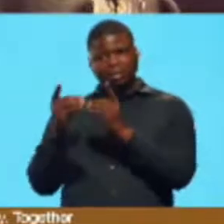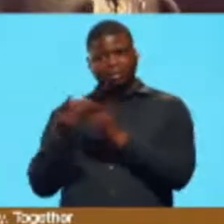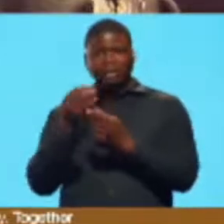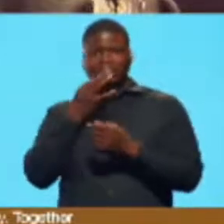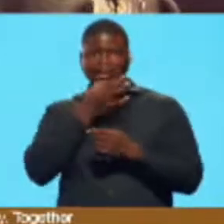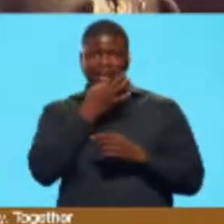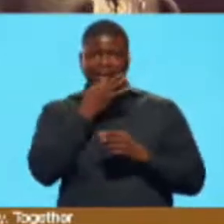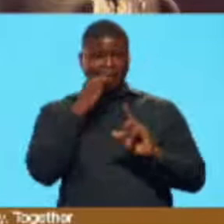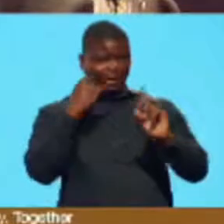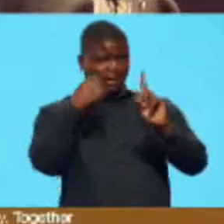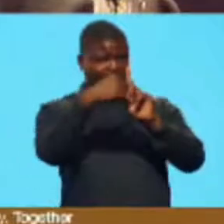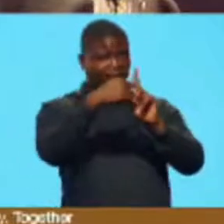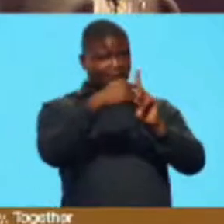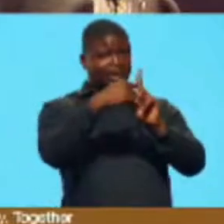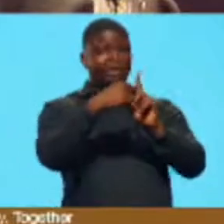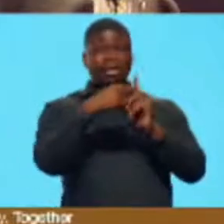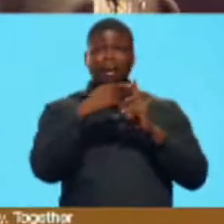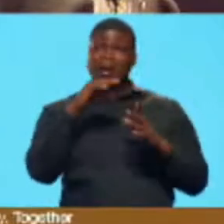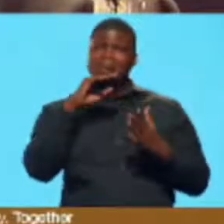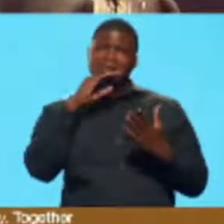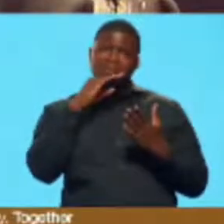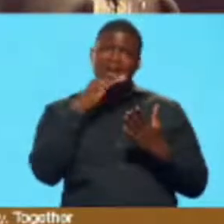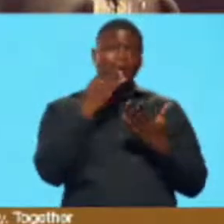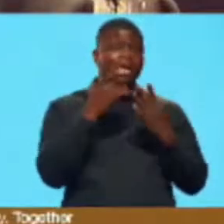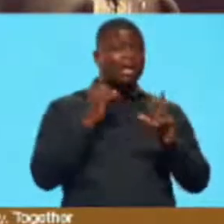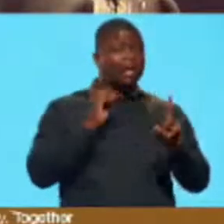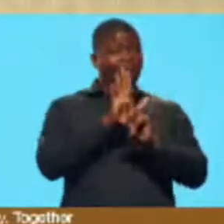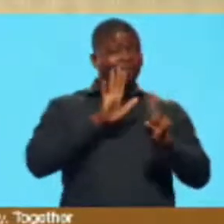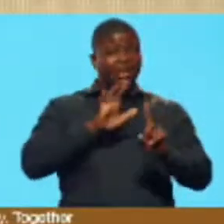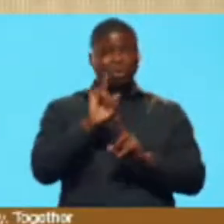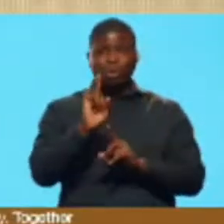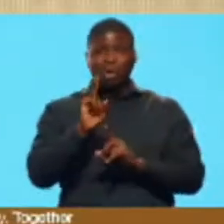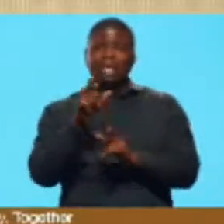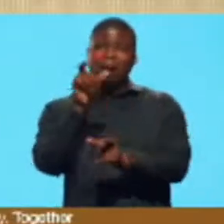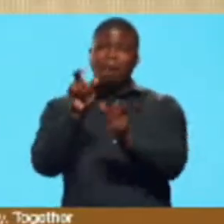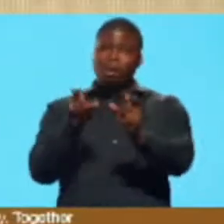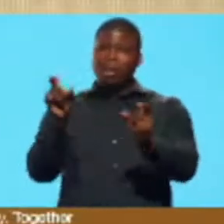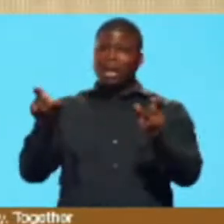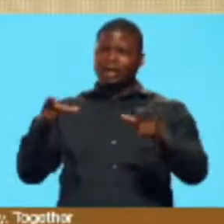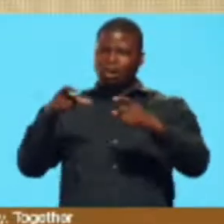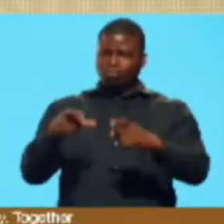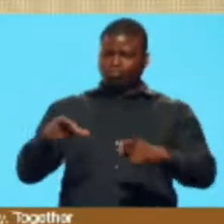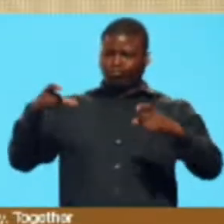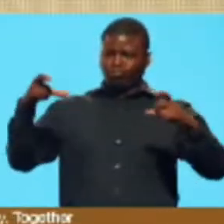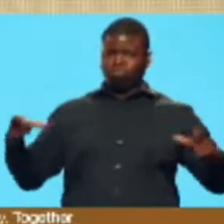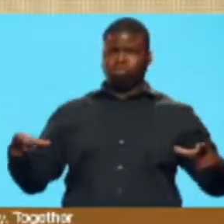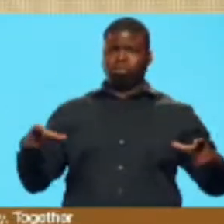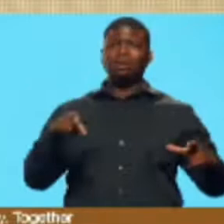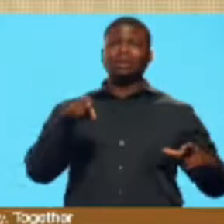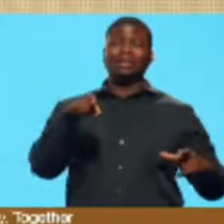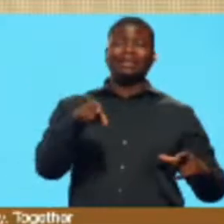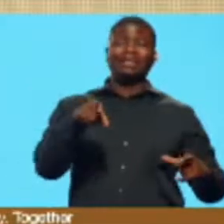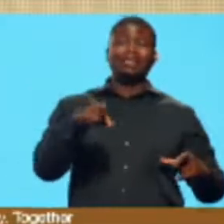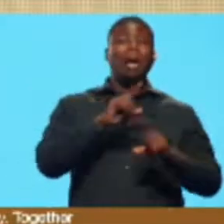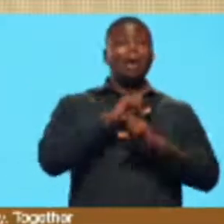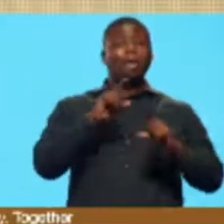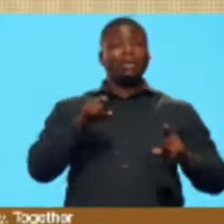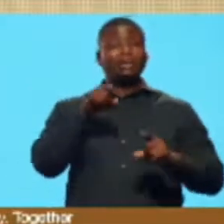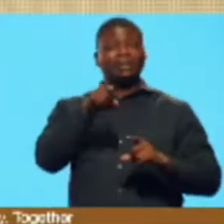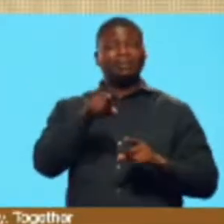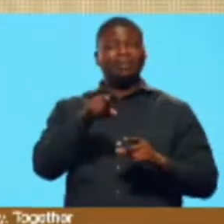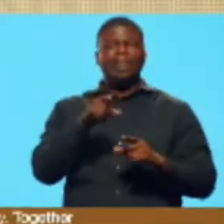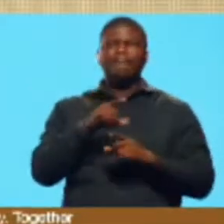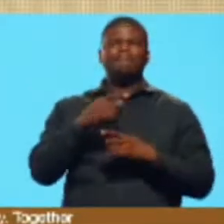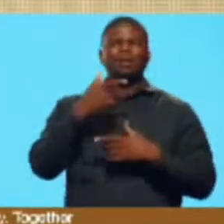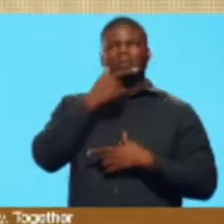is informed by these population trends. And so that you challenge to say, why would you want to